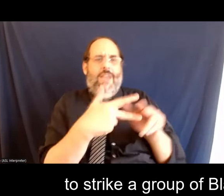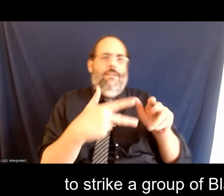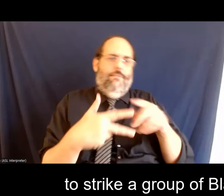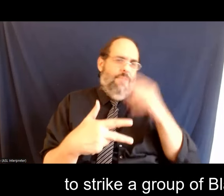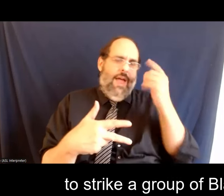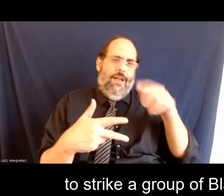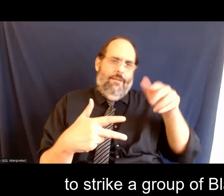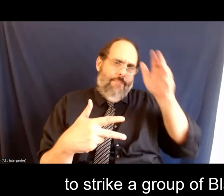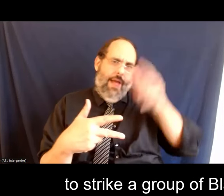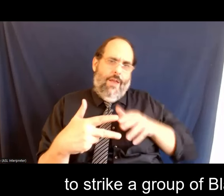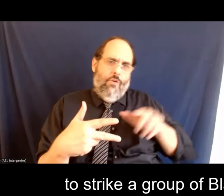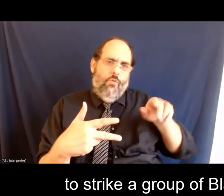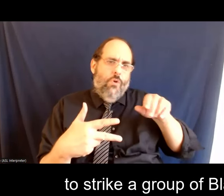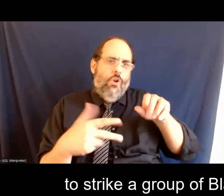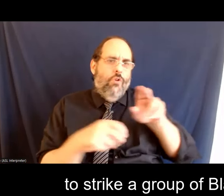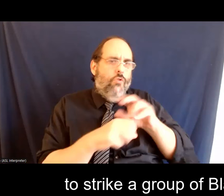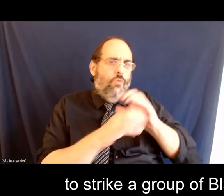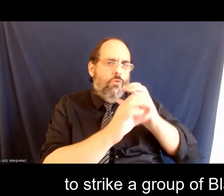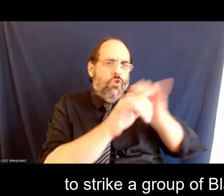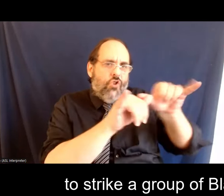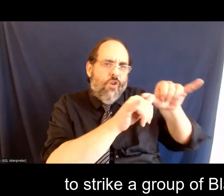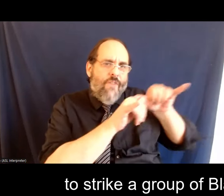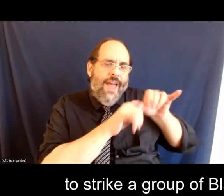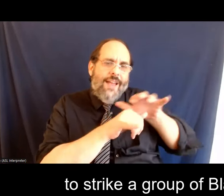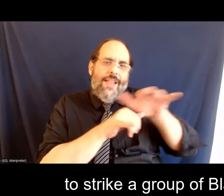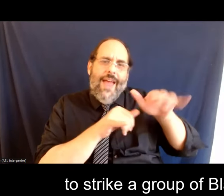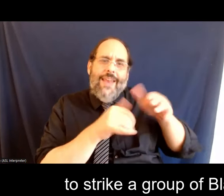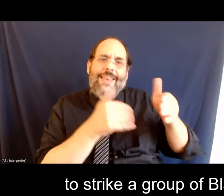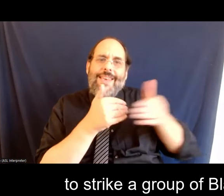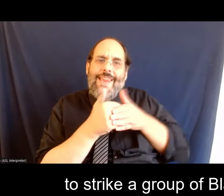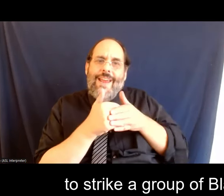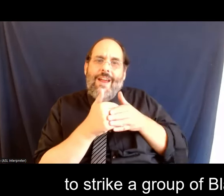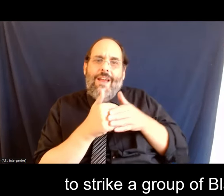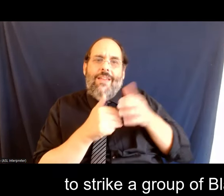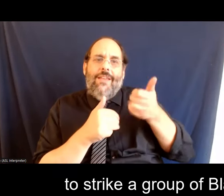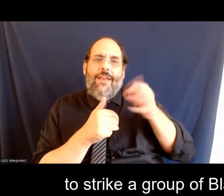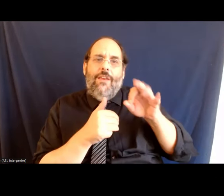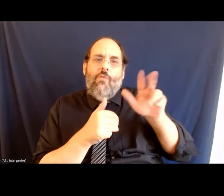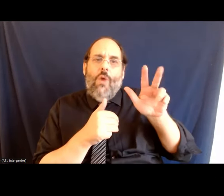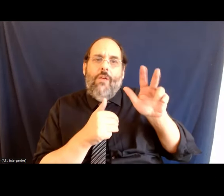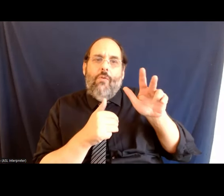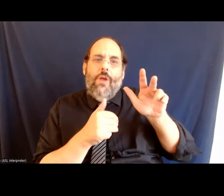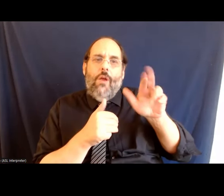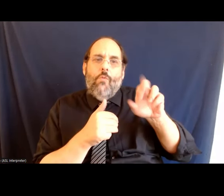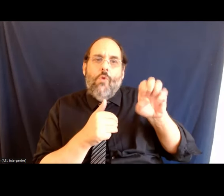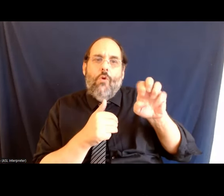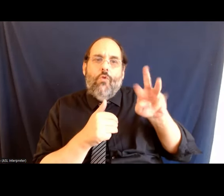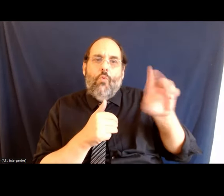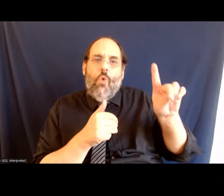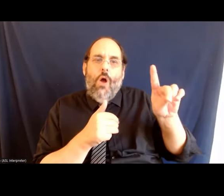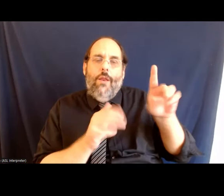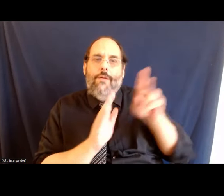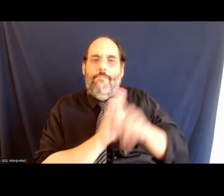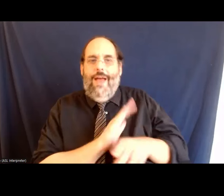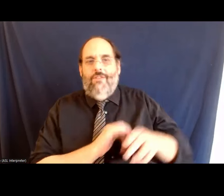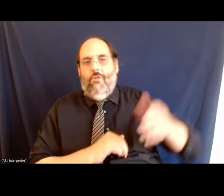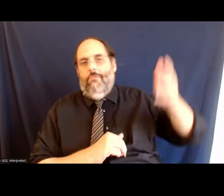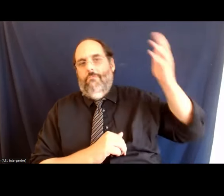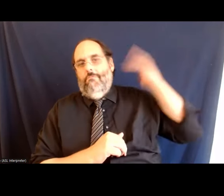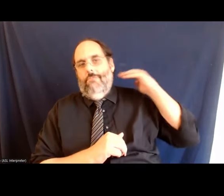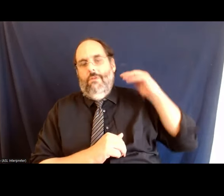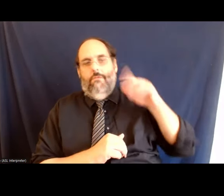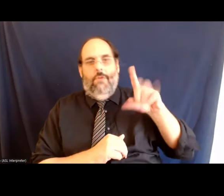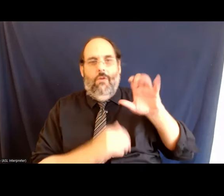were surveying land near the location of the 1923 Rosewood massacre site.